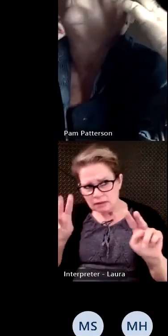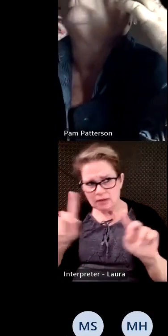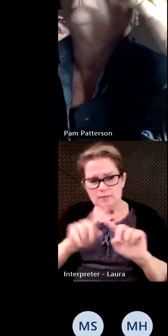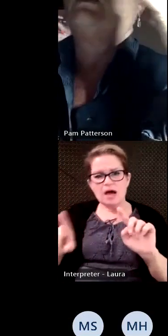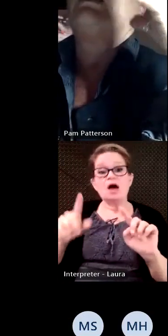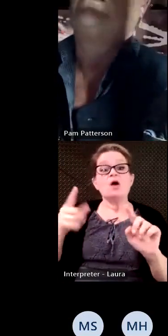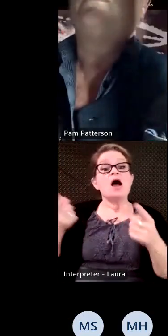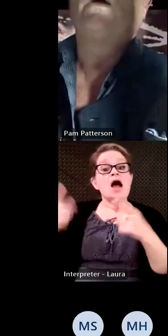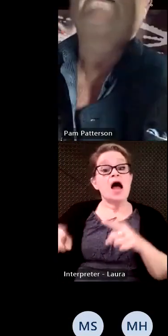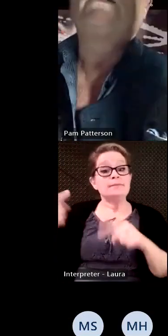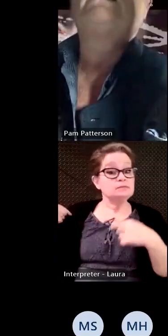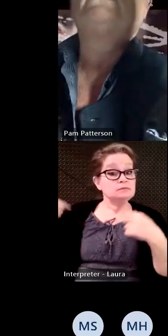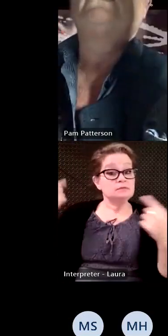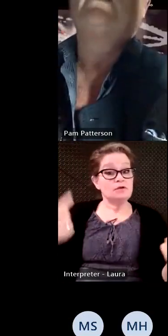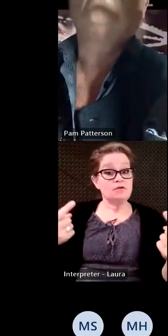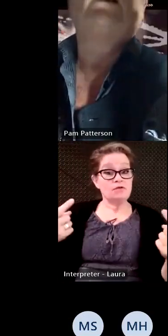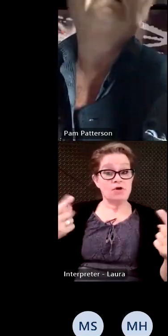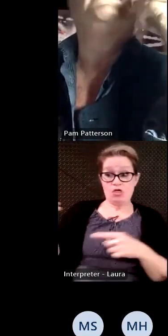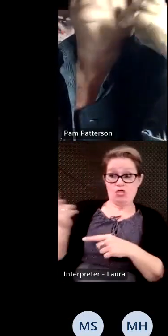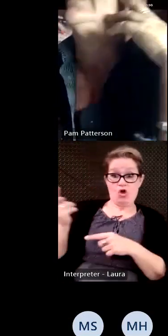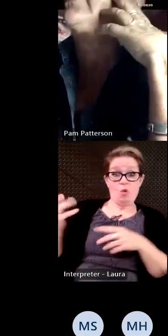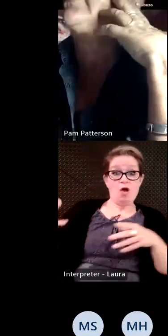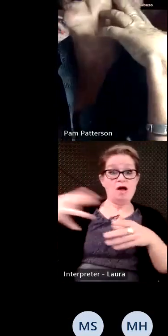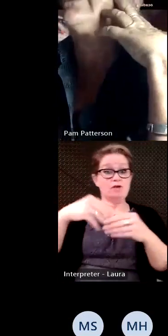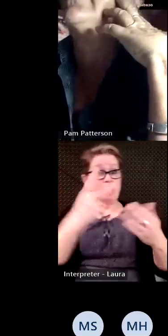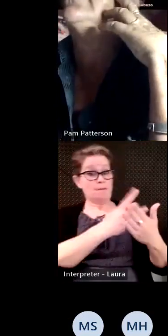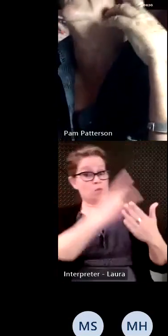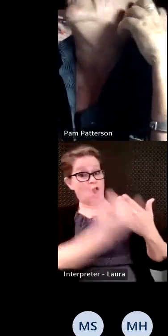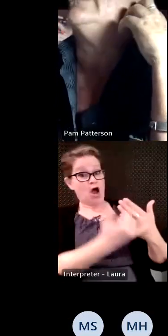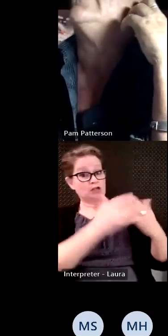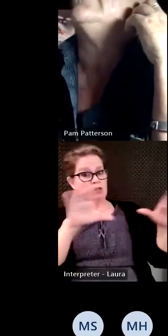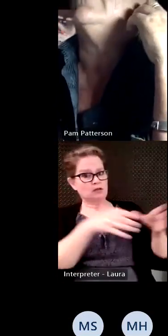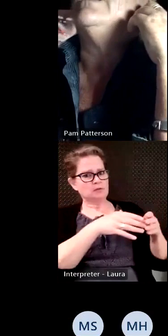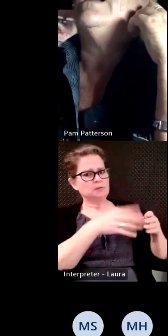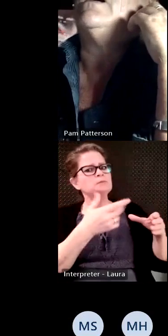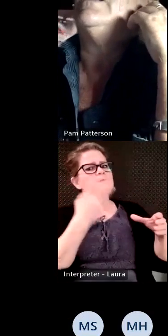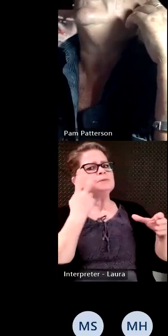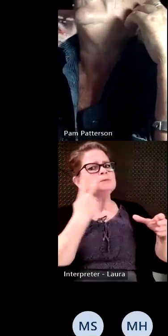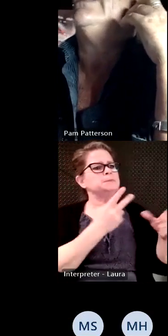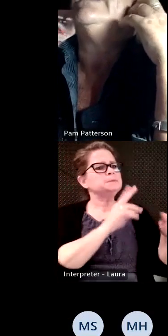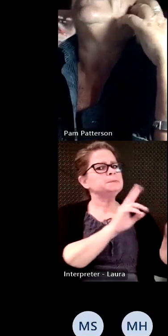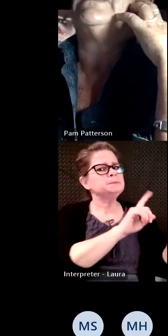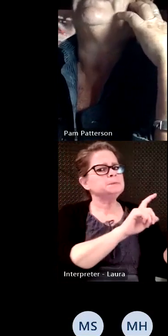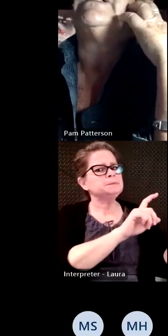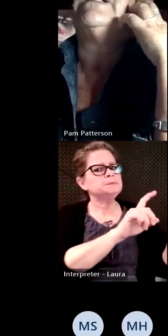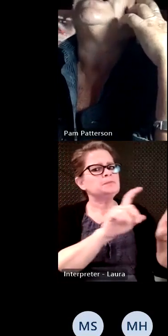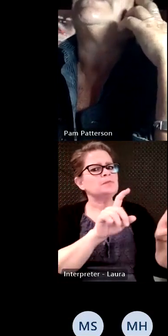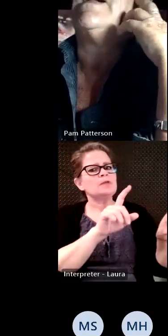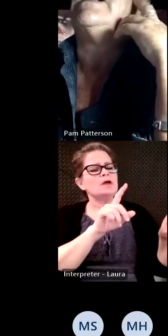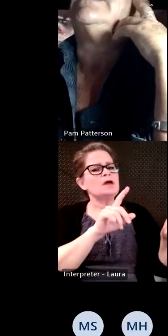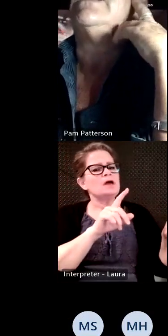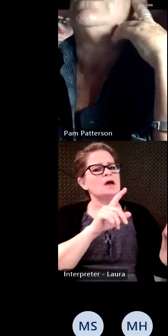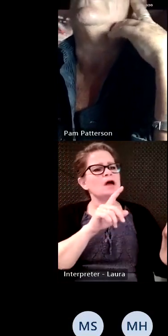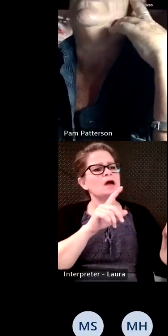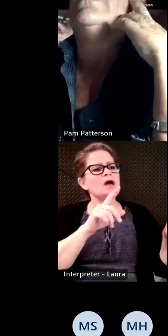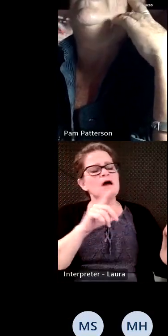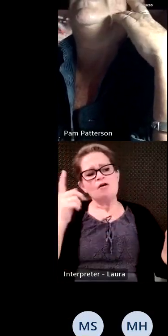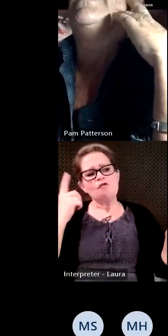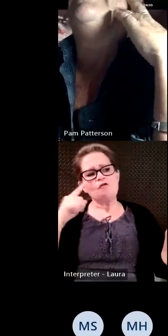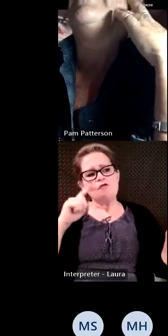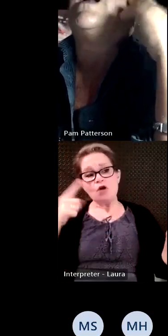are now working on a project to look at what inclusive curation will look like, which I think is really, really exciting.